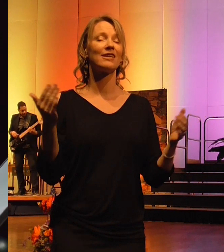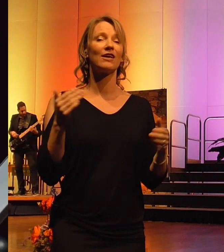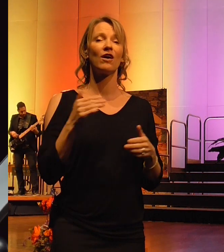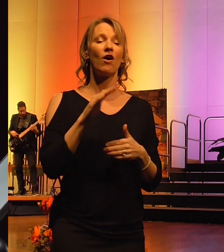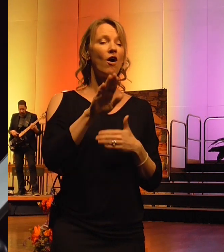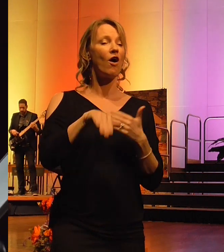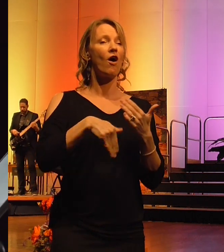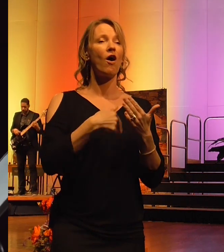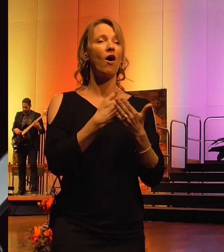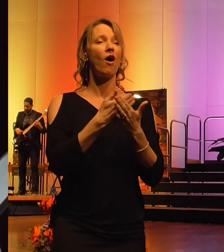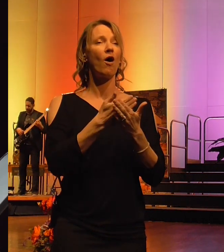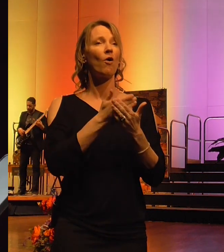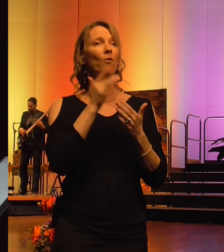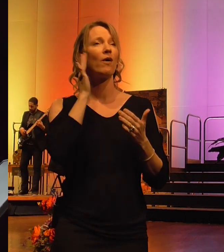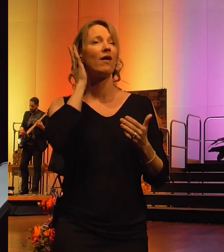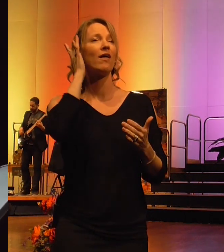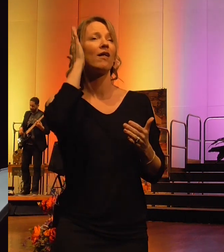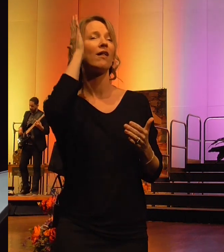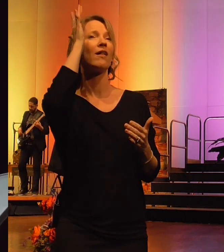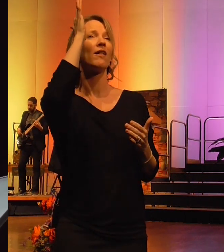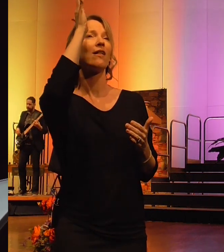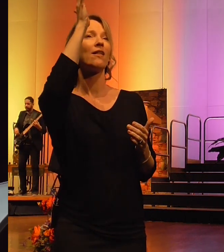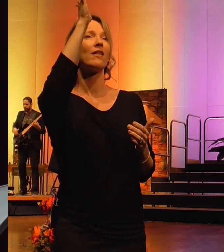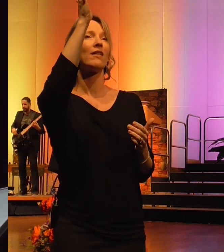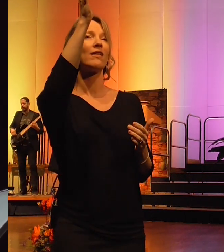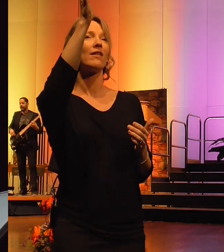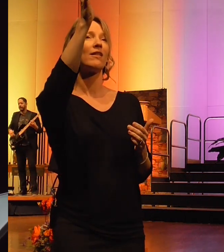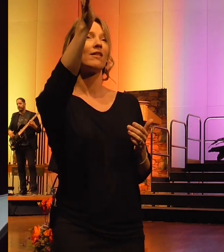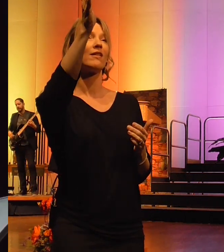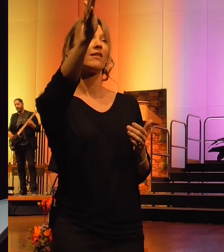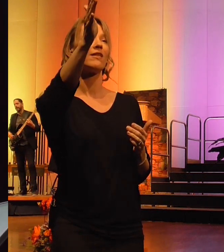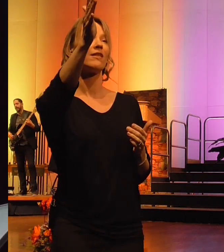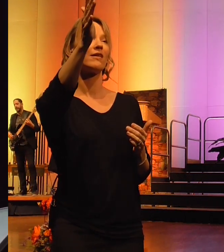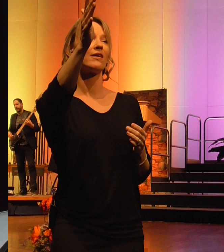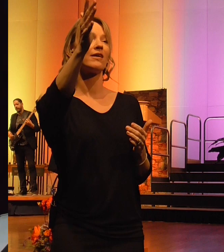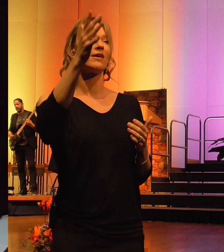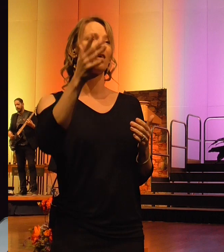and all that ever will be,